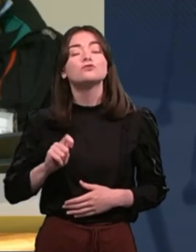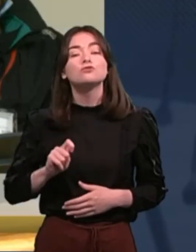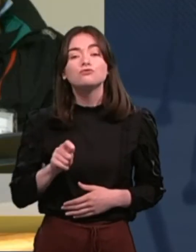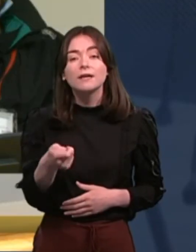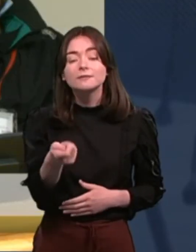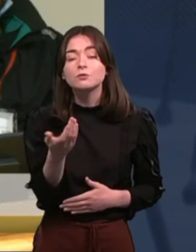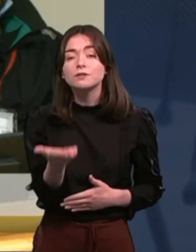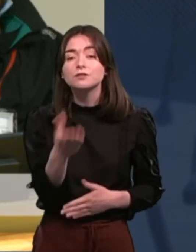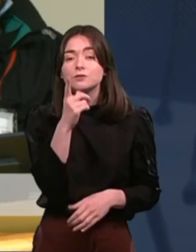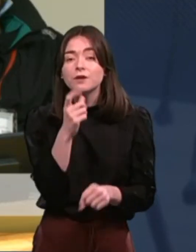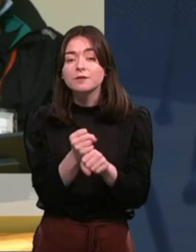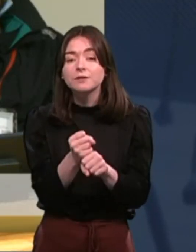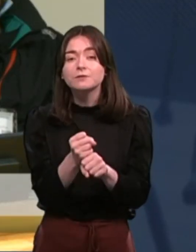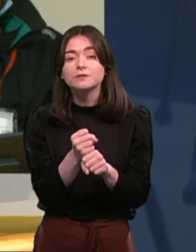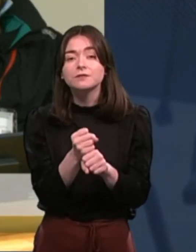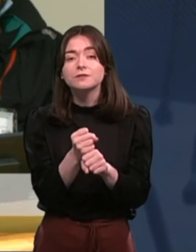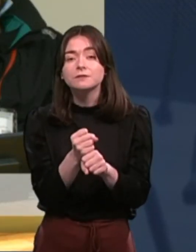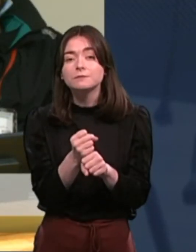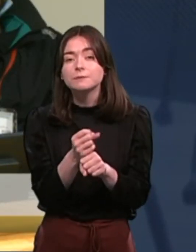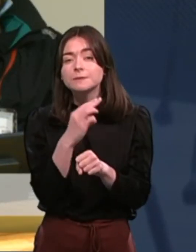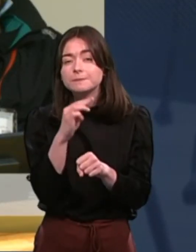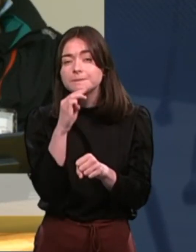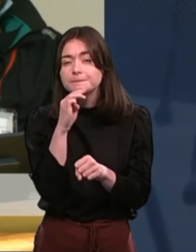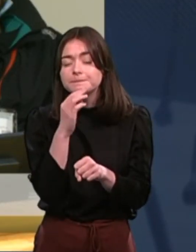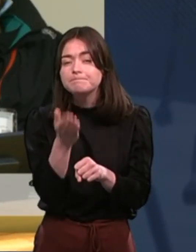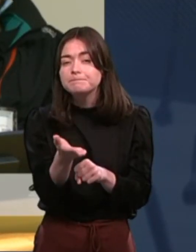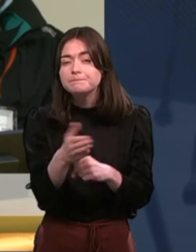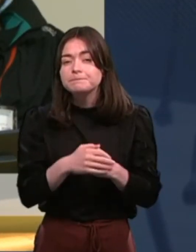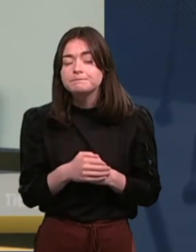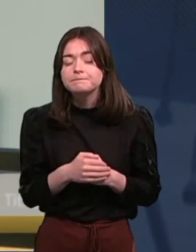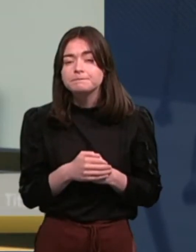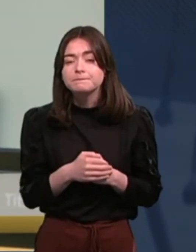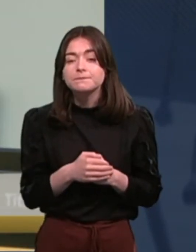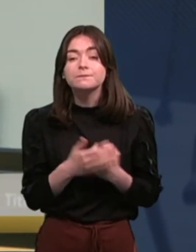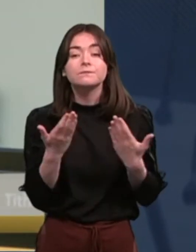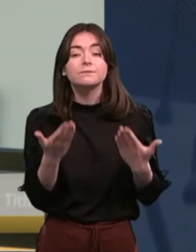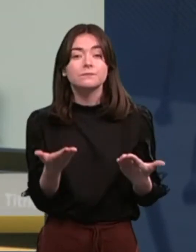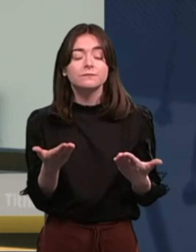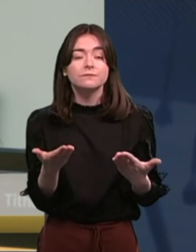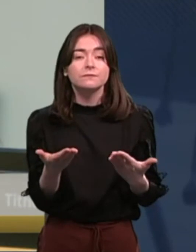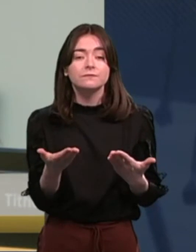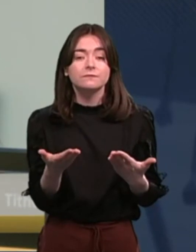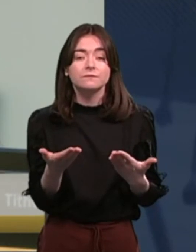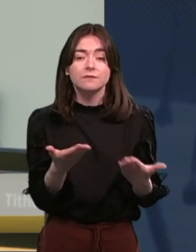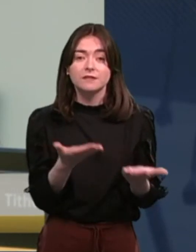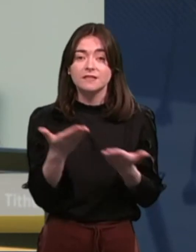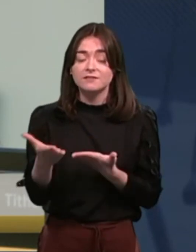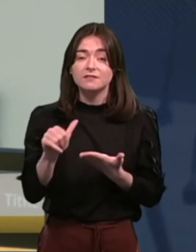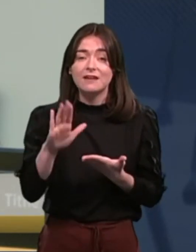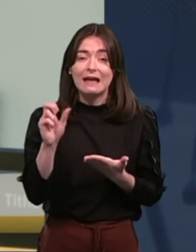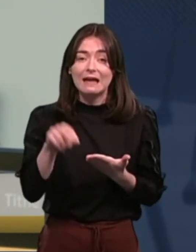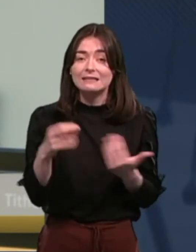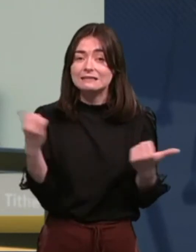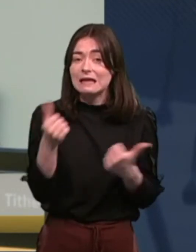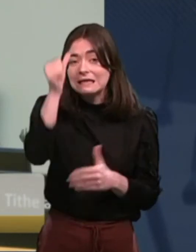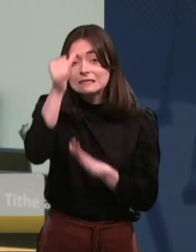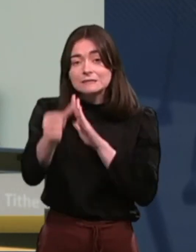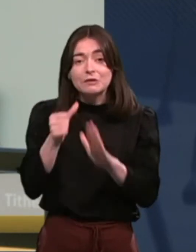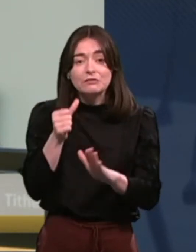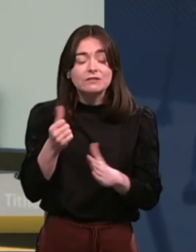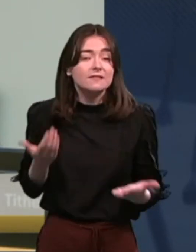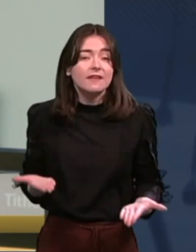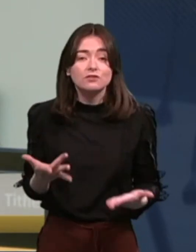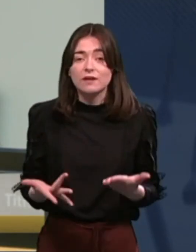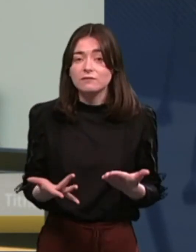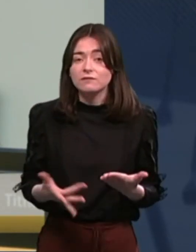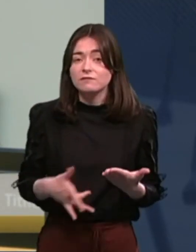saying, what it was. I was going to see, well, even if Alan. If Alan has any experience of that, or how